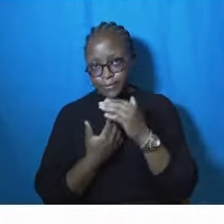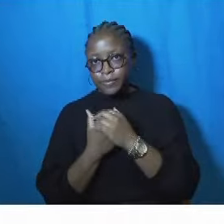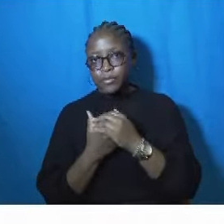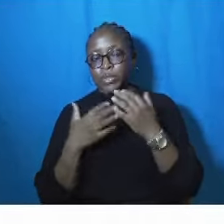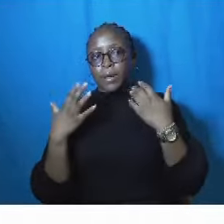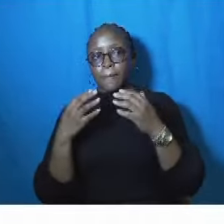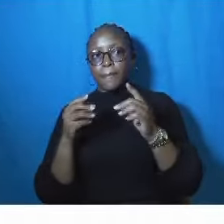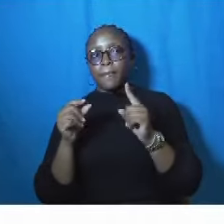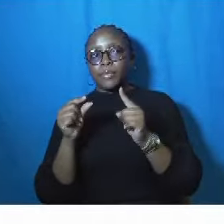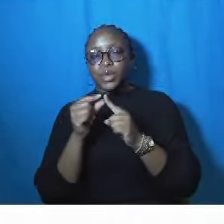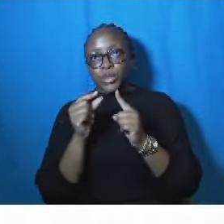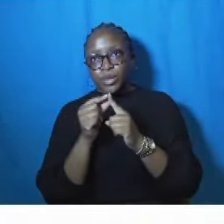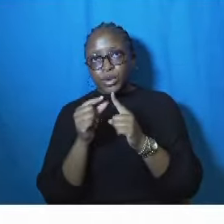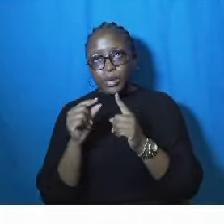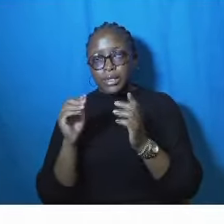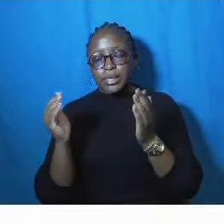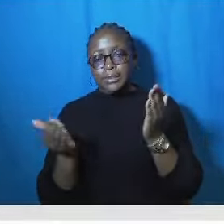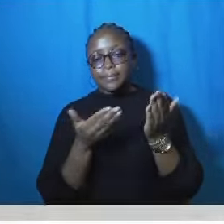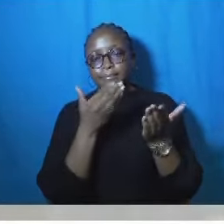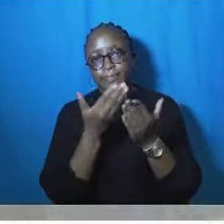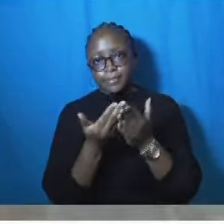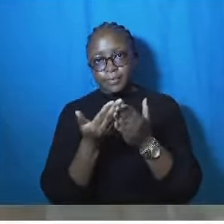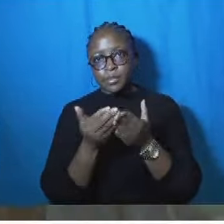And Jesus